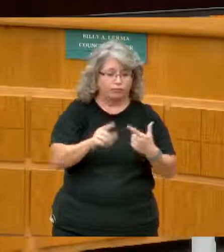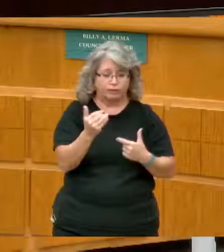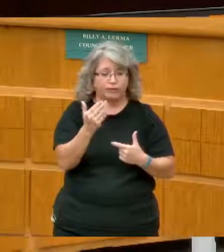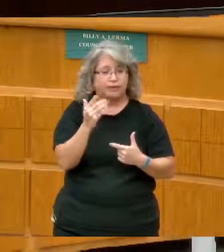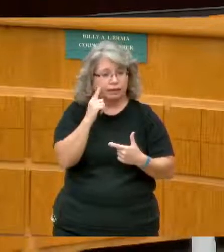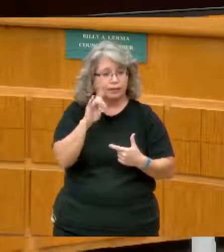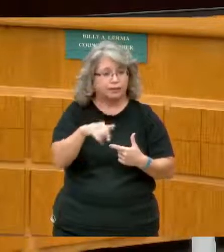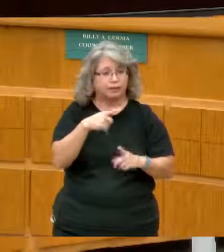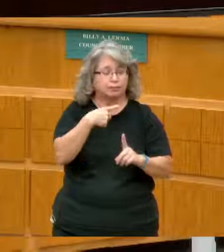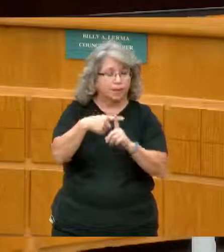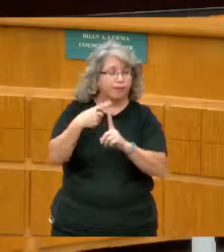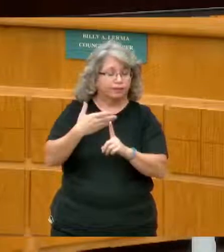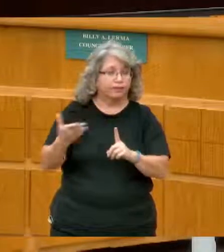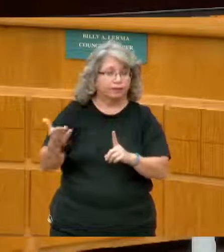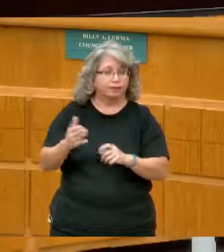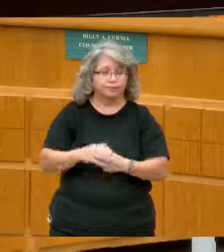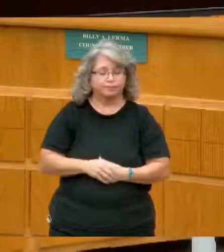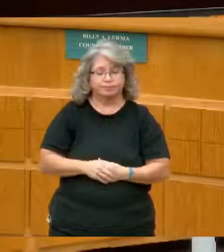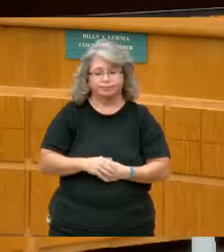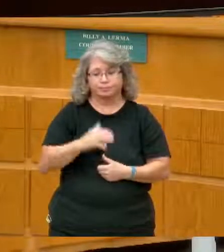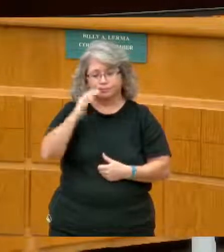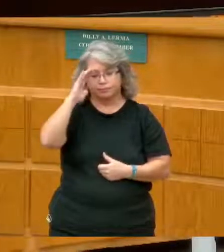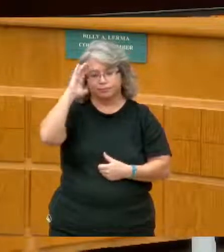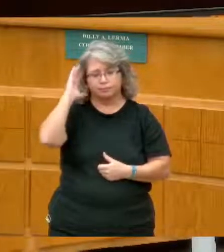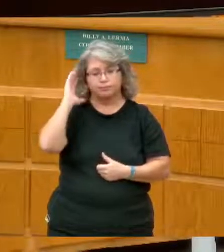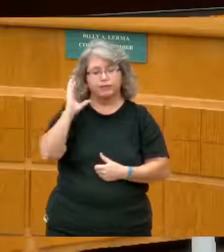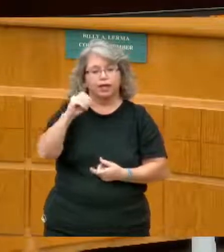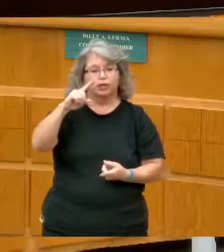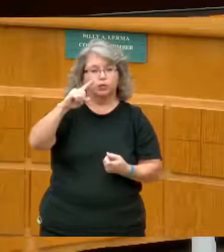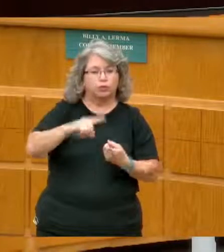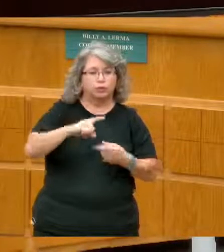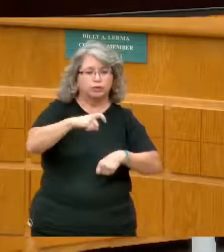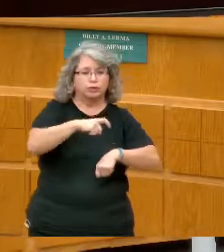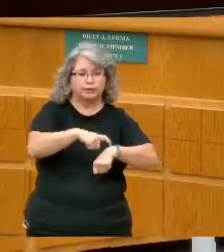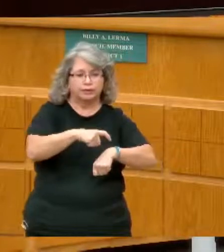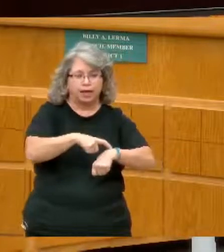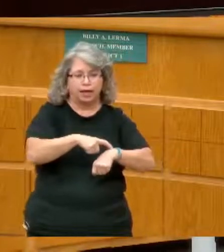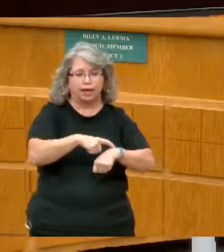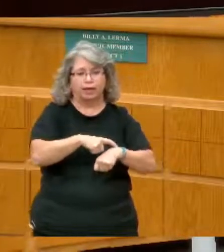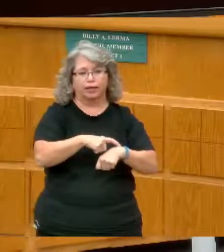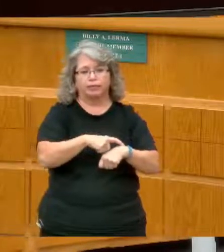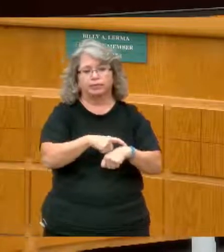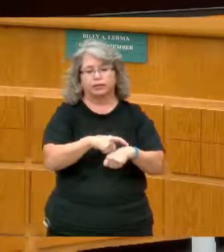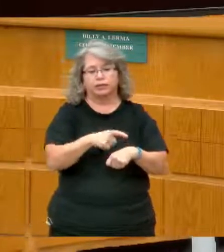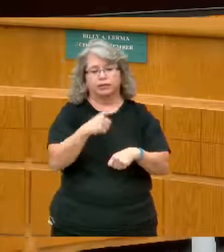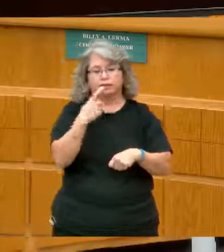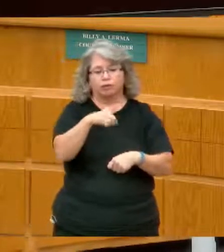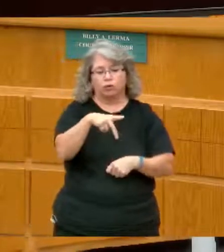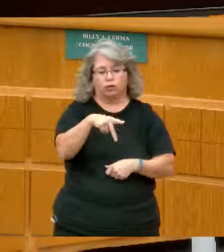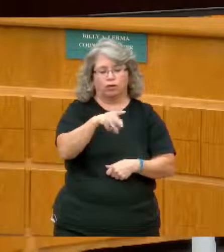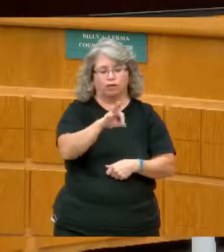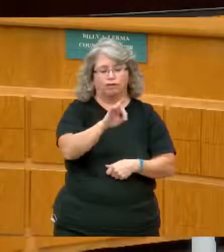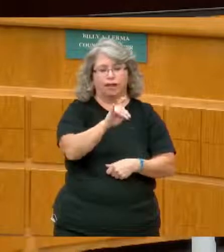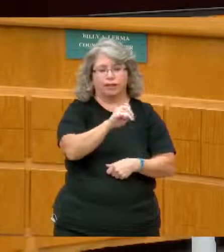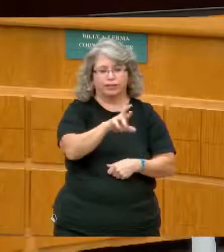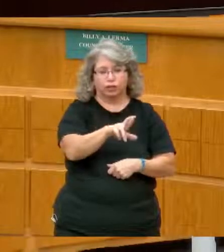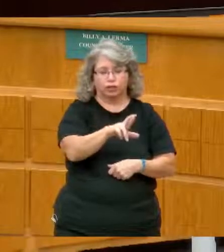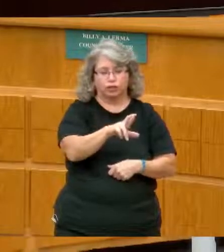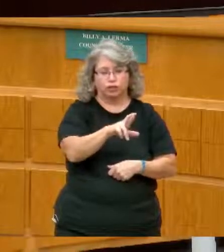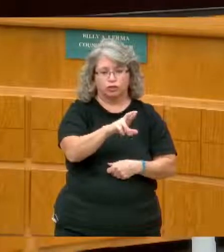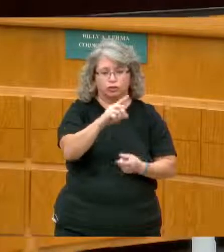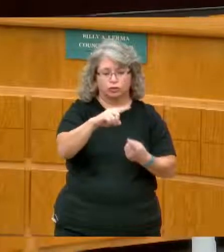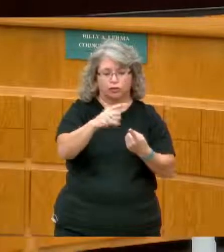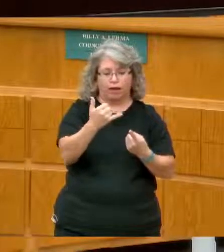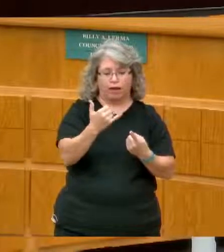this the shortening of the time between the completion of the primary vaccination for Pfizer and the booster to 5